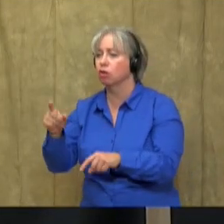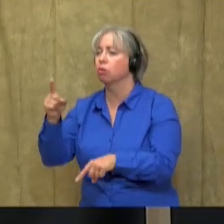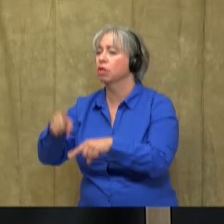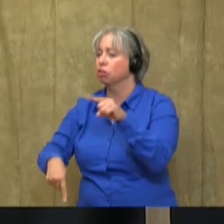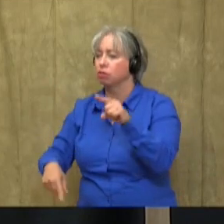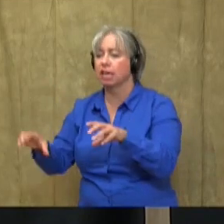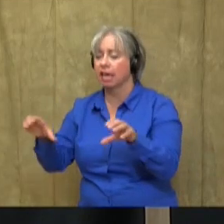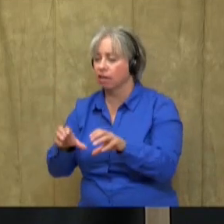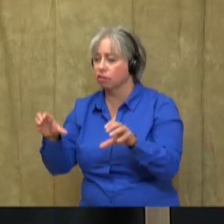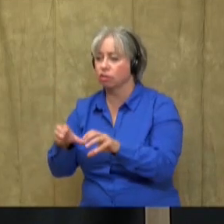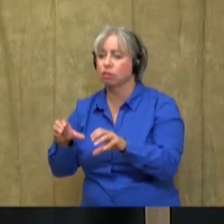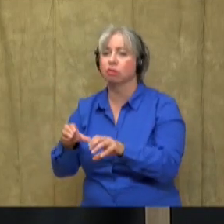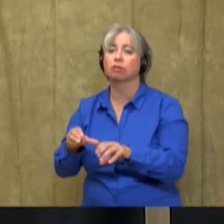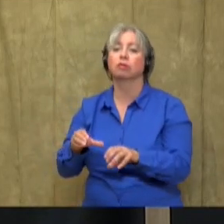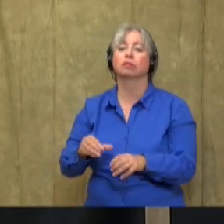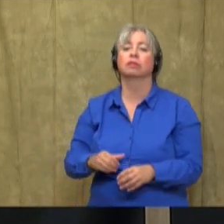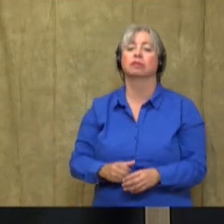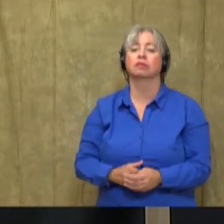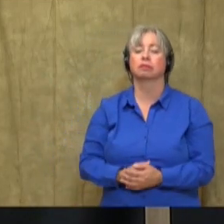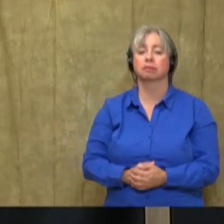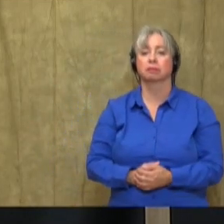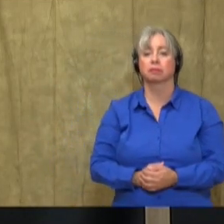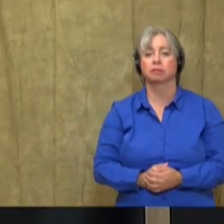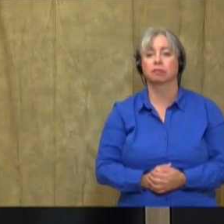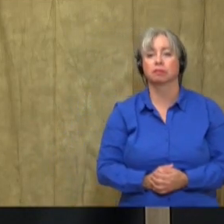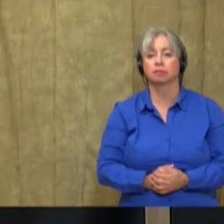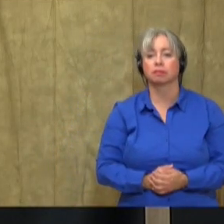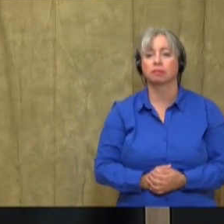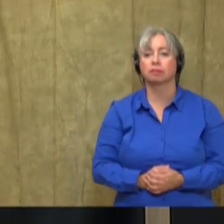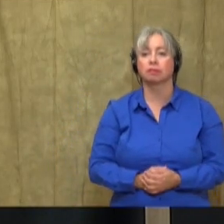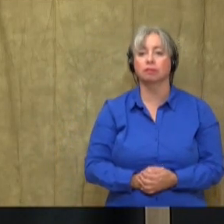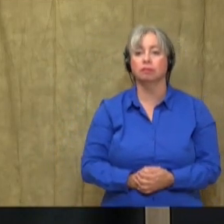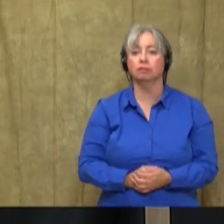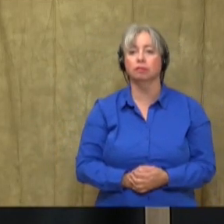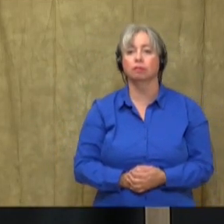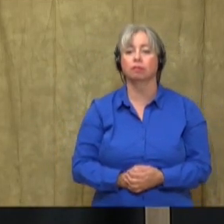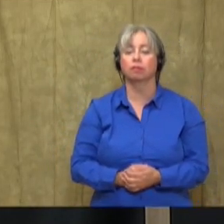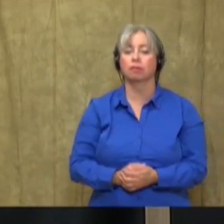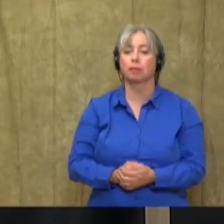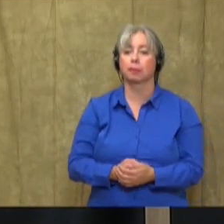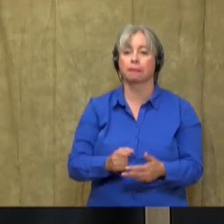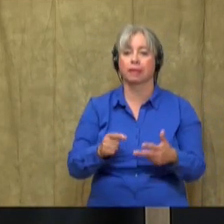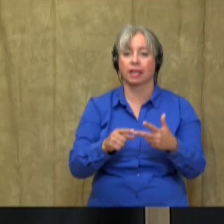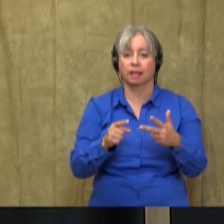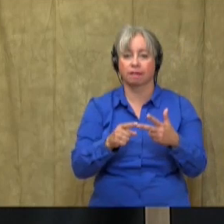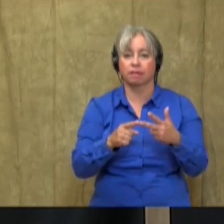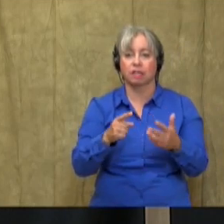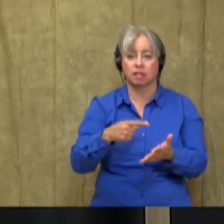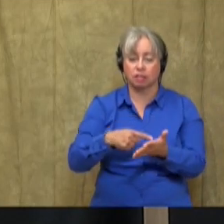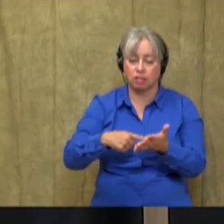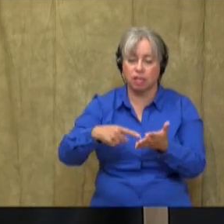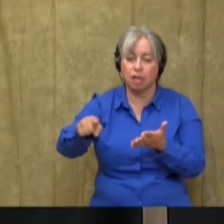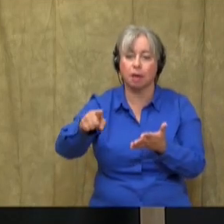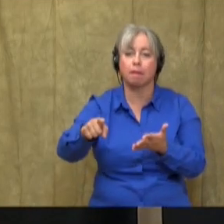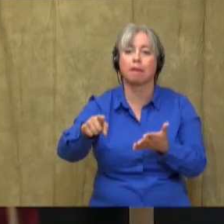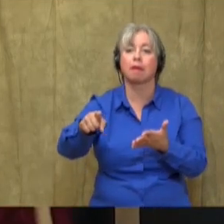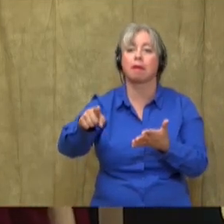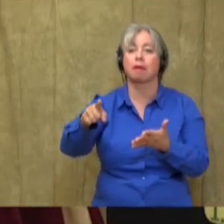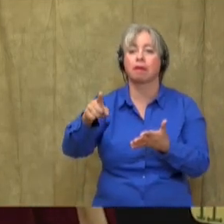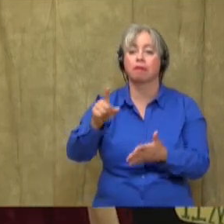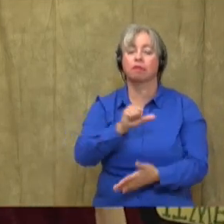not sell each other during this particular time period. So serfs would pay the lord in the form of their